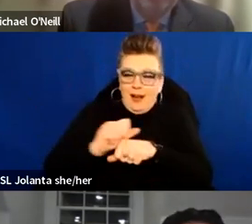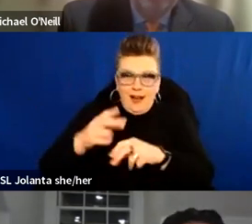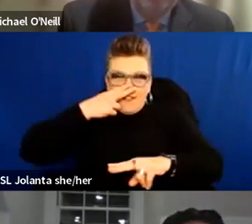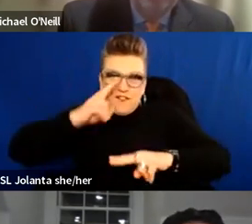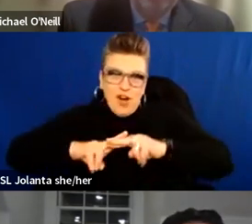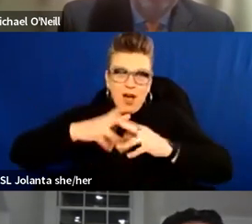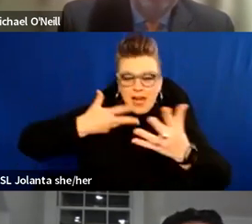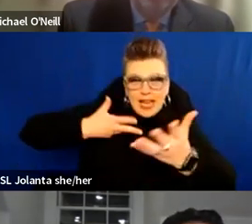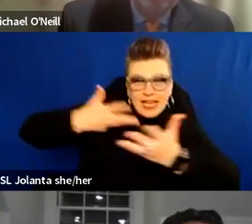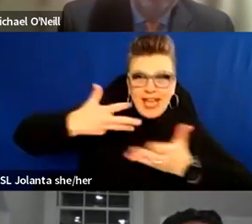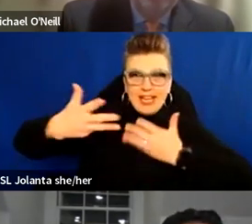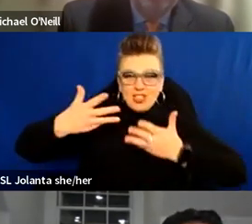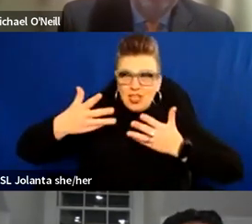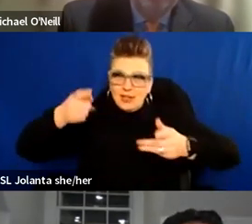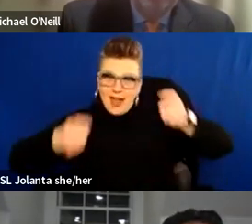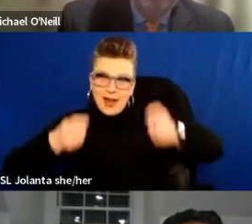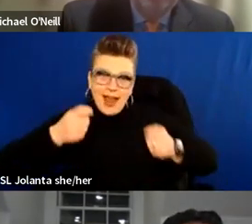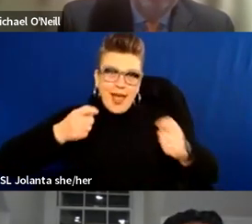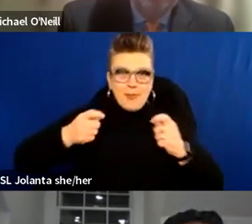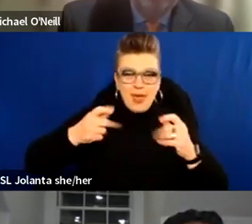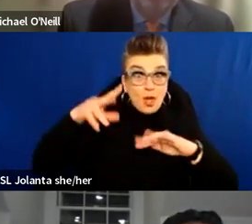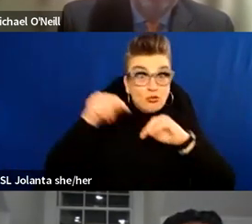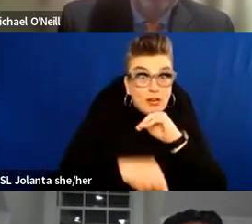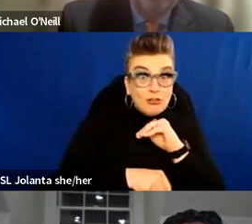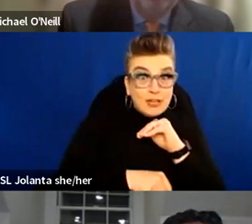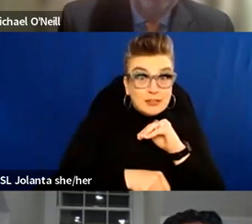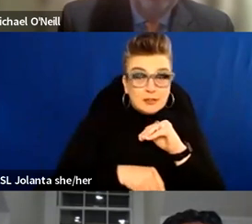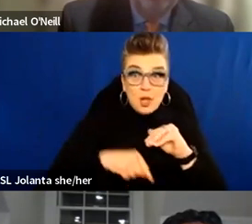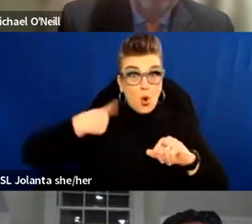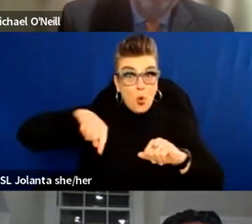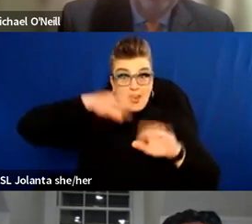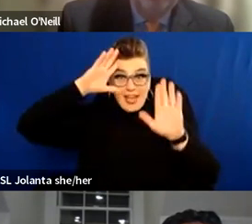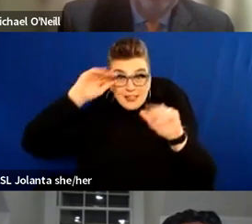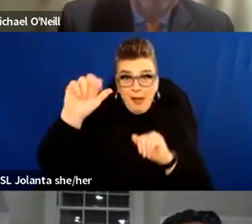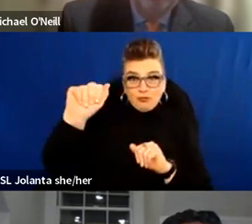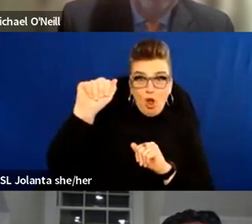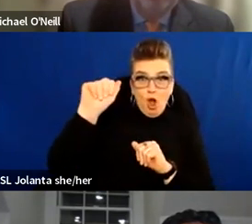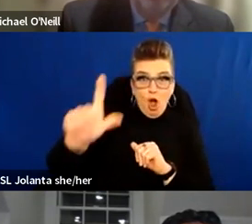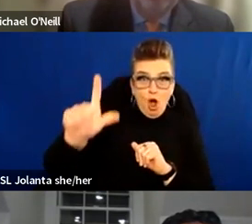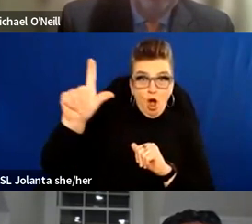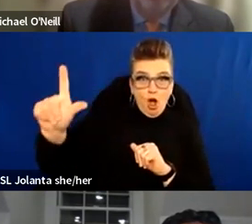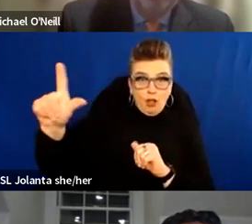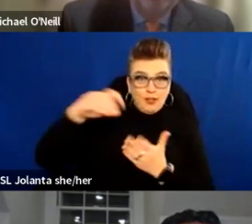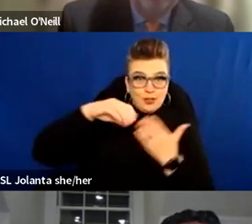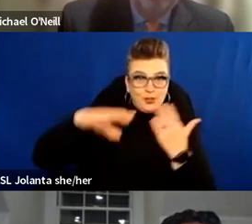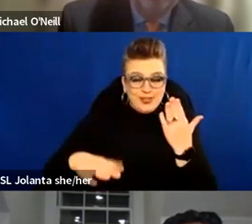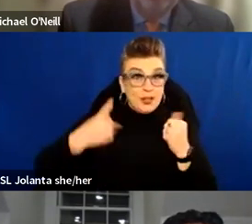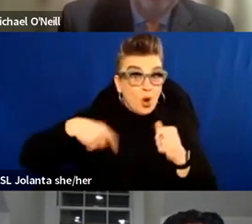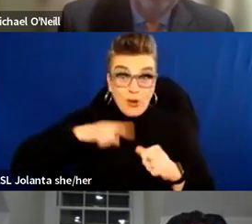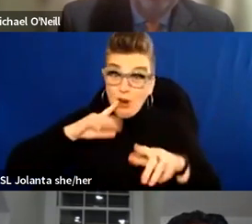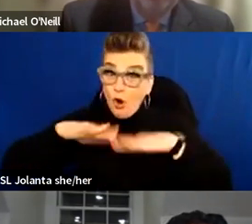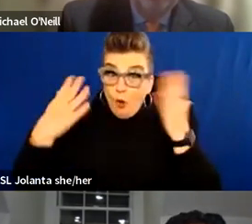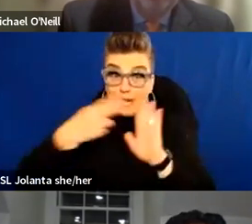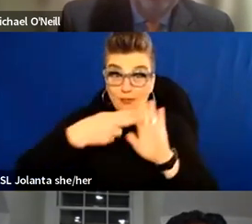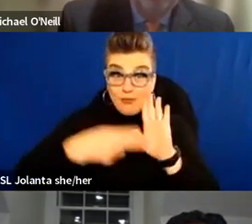are rigorous and there's an expectation that all students will achieve and all means all right as an open enrollment school it's all of our